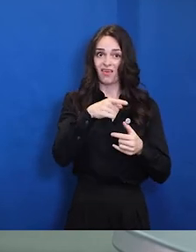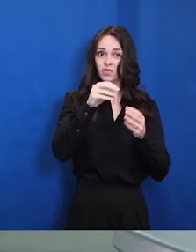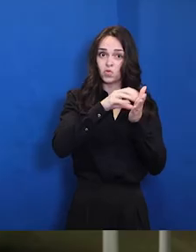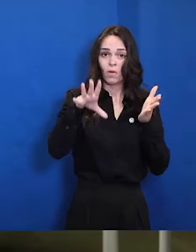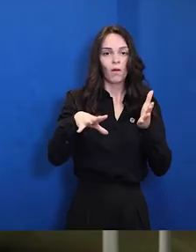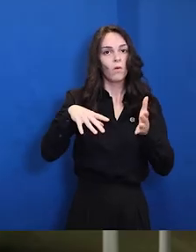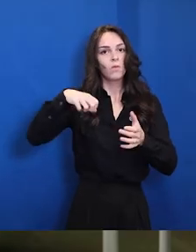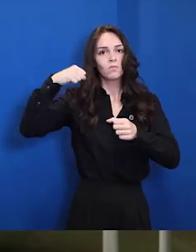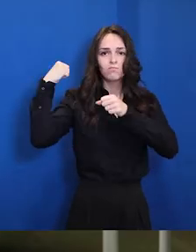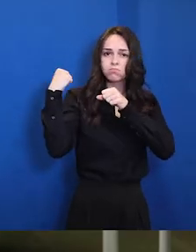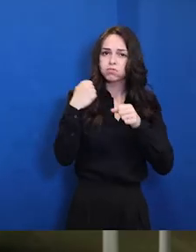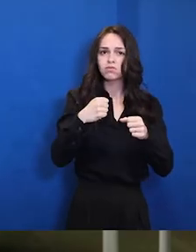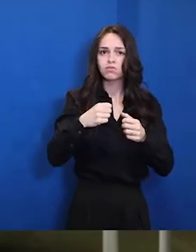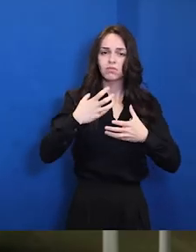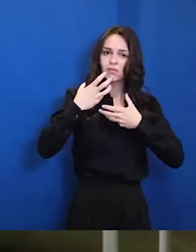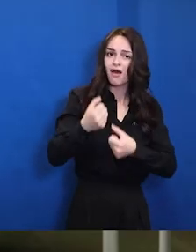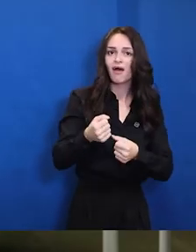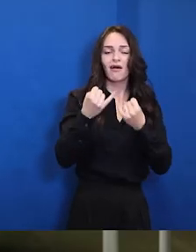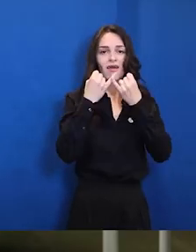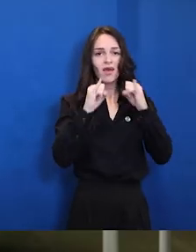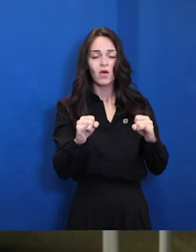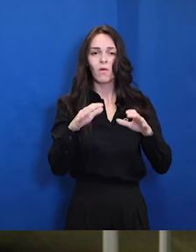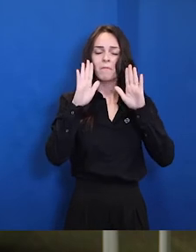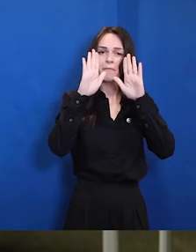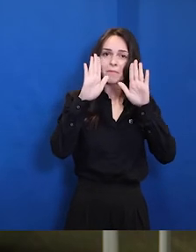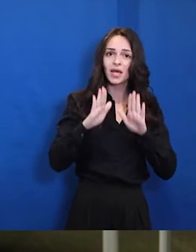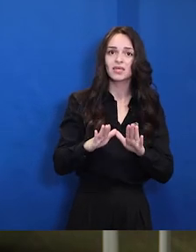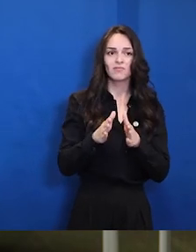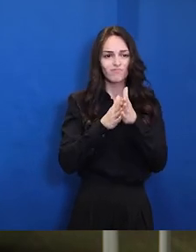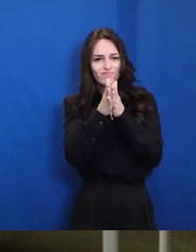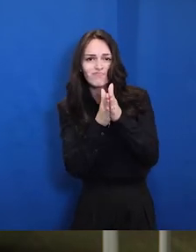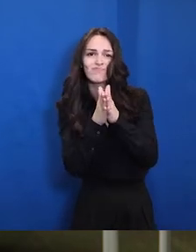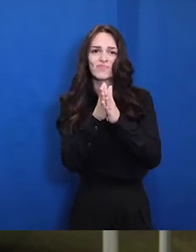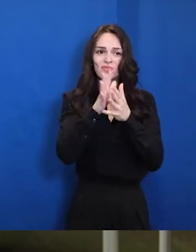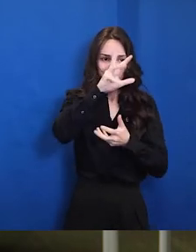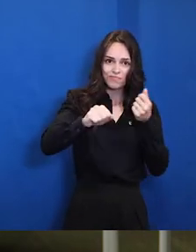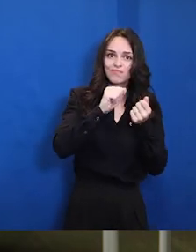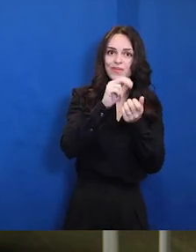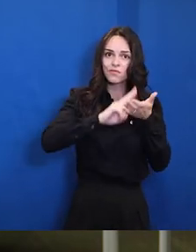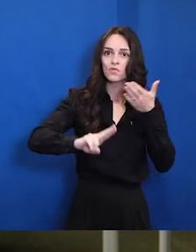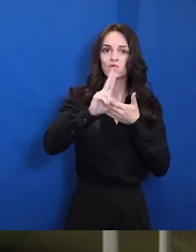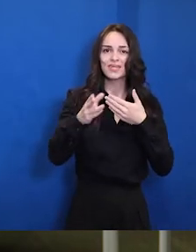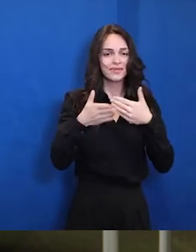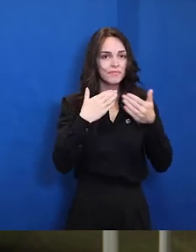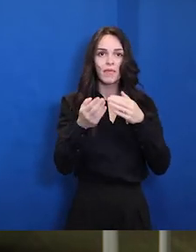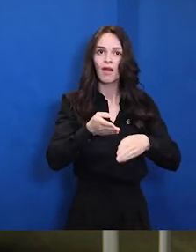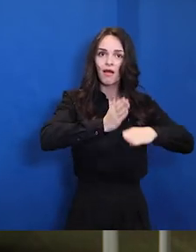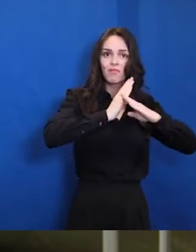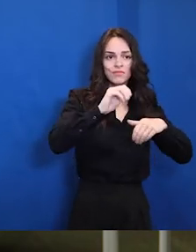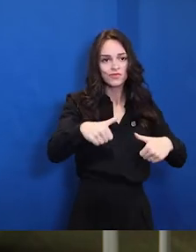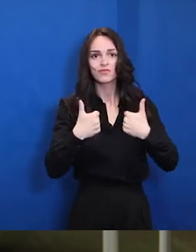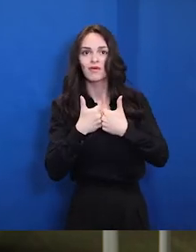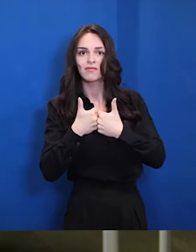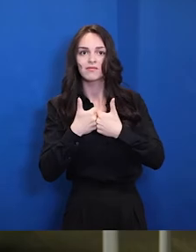exams. Here was a strong, independent student who was determined to get the job done, no matter what